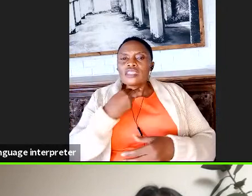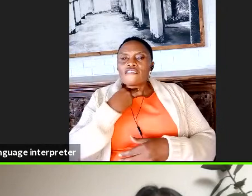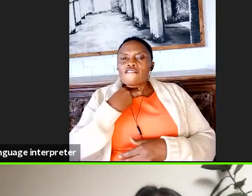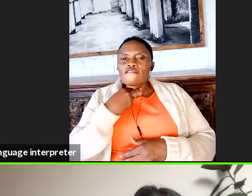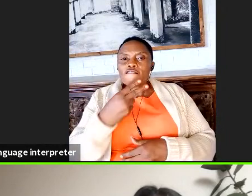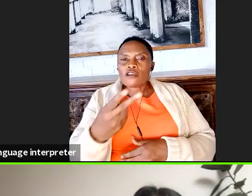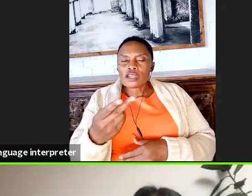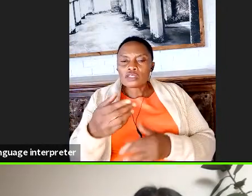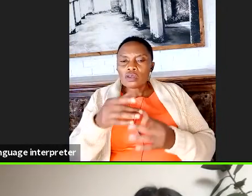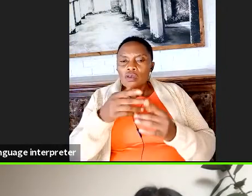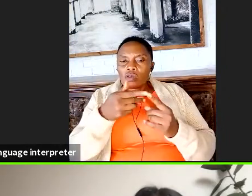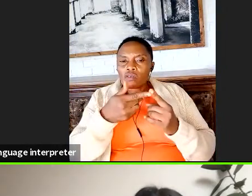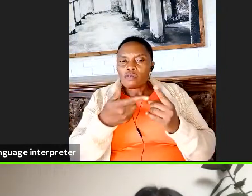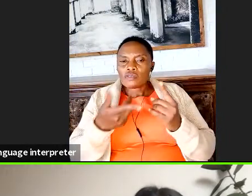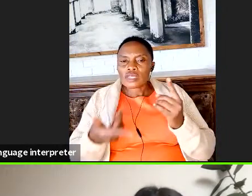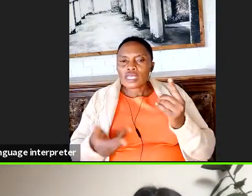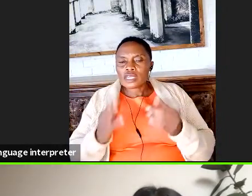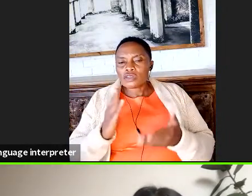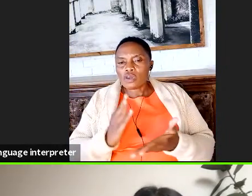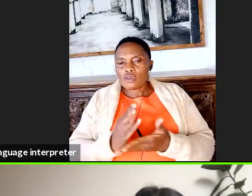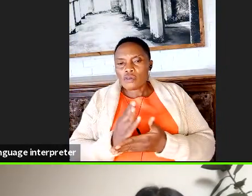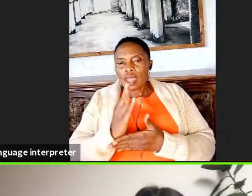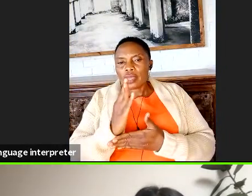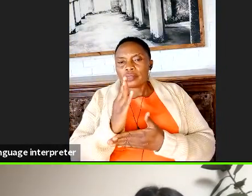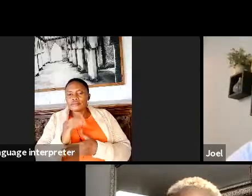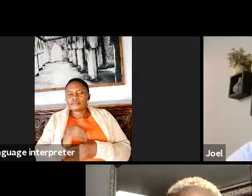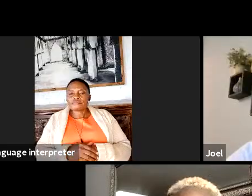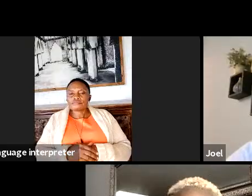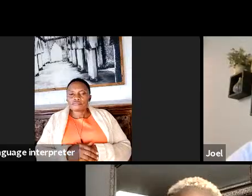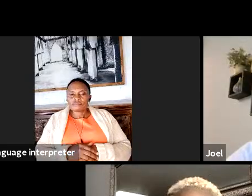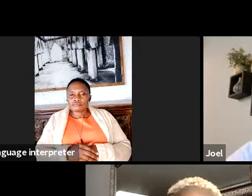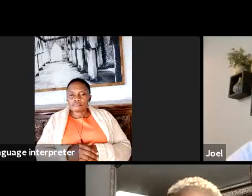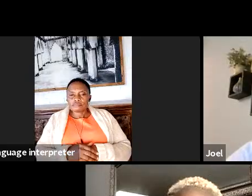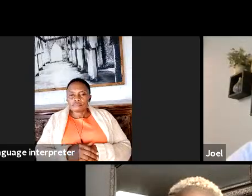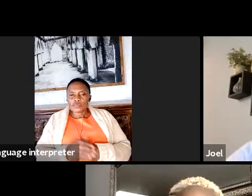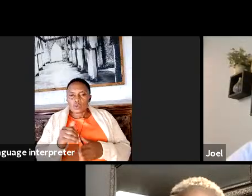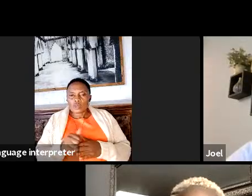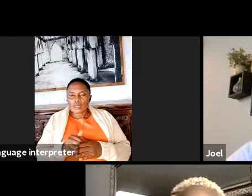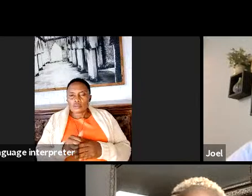again, the role of community stakeholders within digital rights amplification.